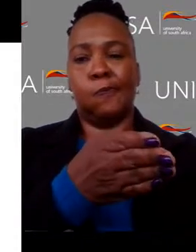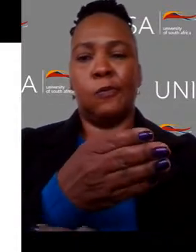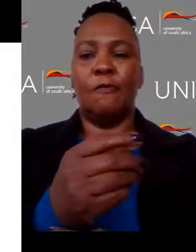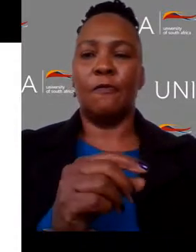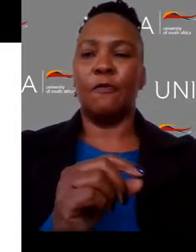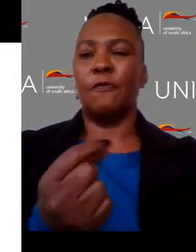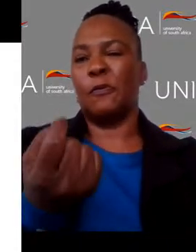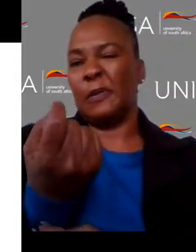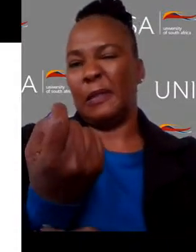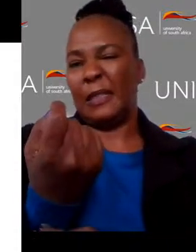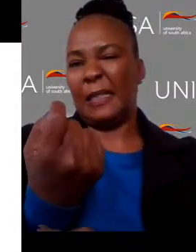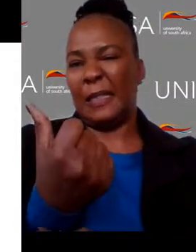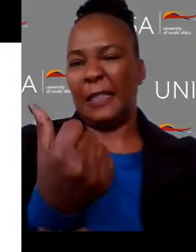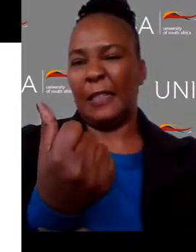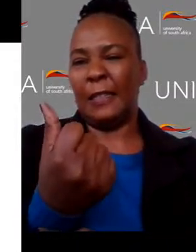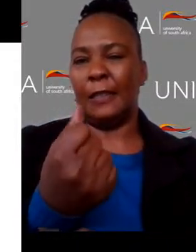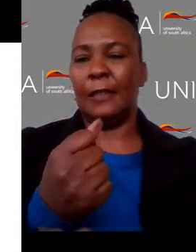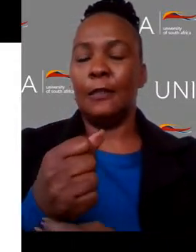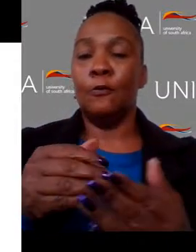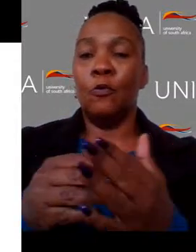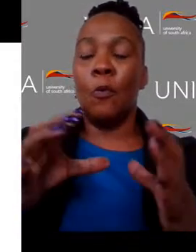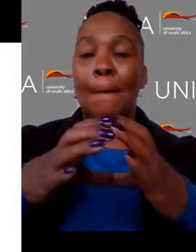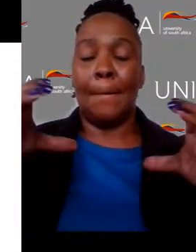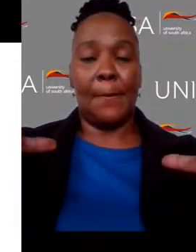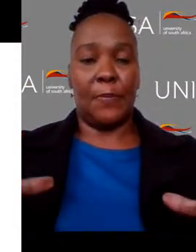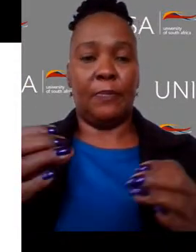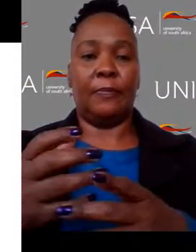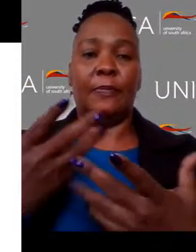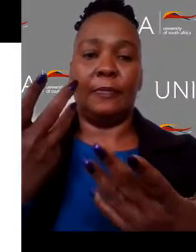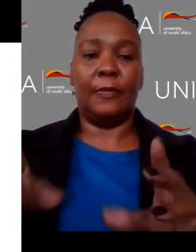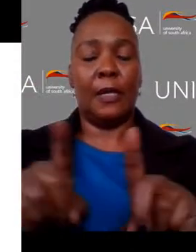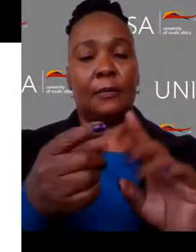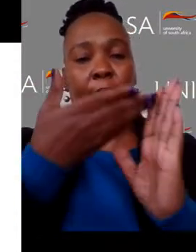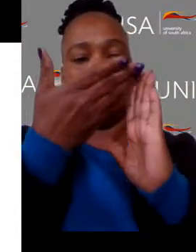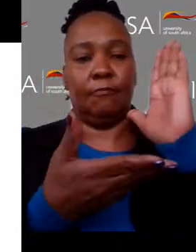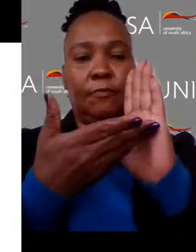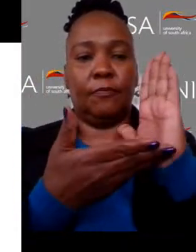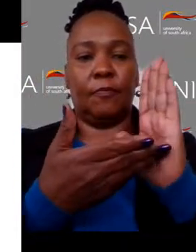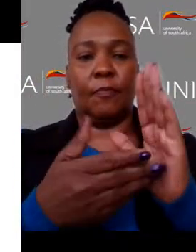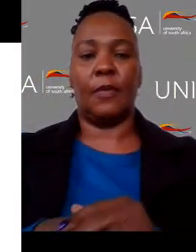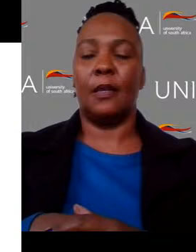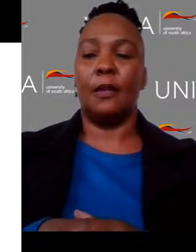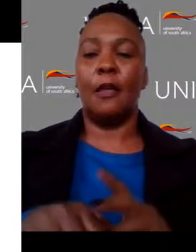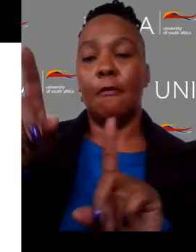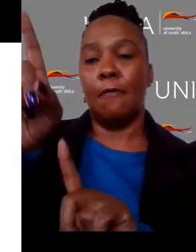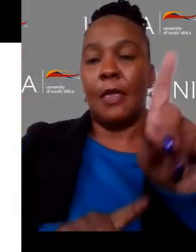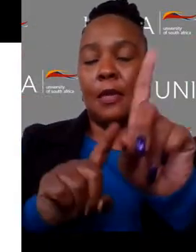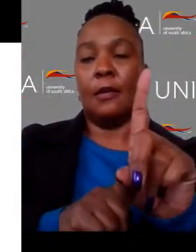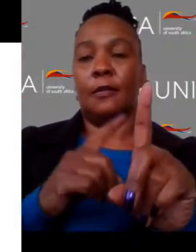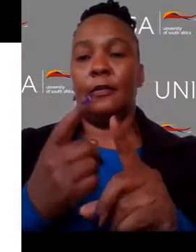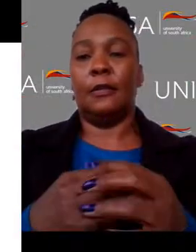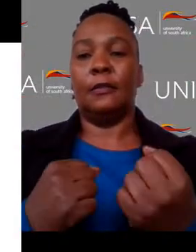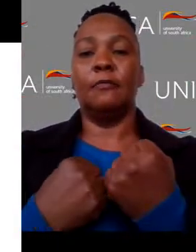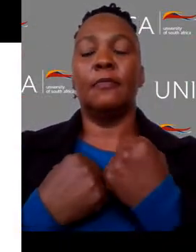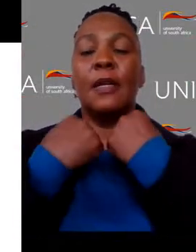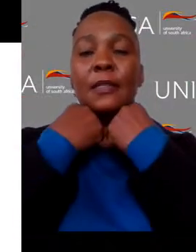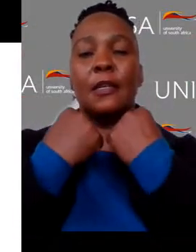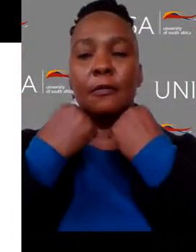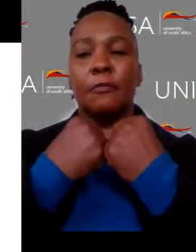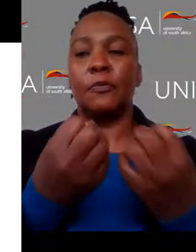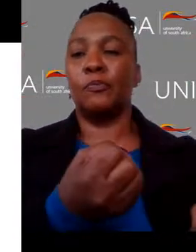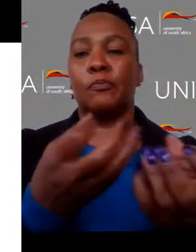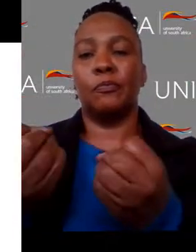to very, very severe, as you can see on screen here. Some might include just failing the assignment by being allocated